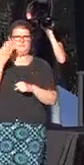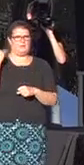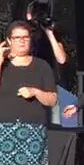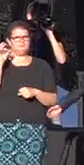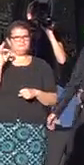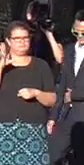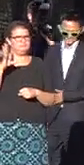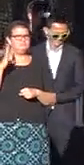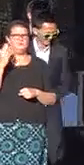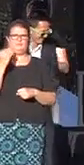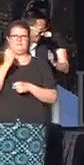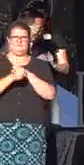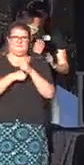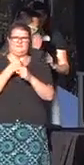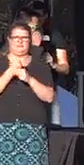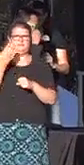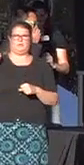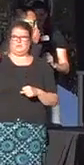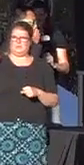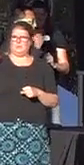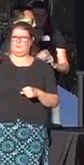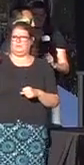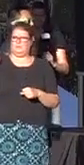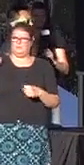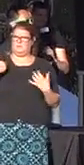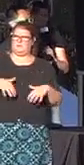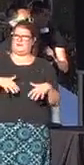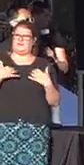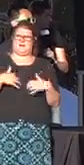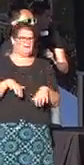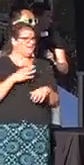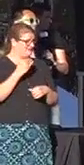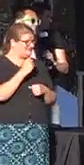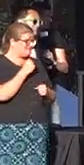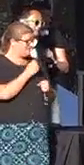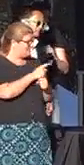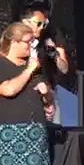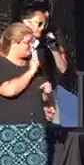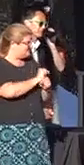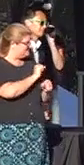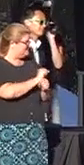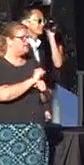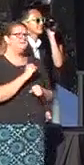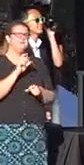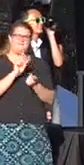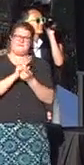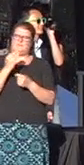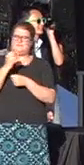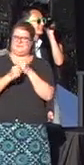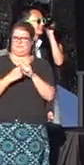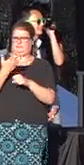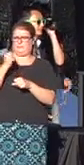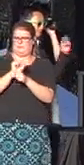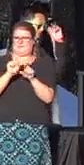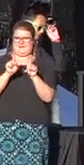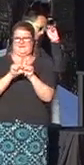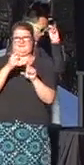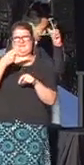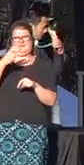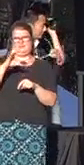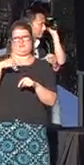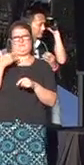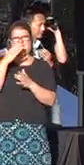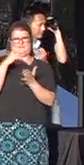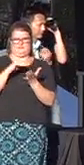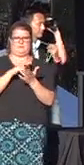cow, 14 years? Yes. 14 years ago while working at the Hillcrest Youth Center, and